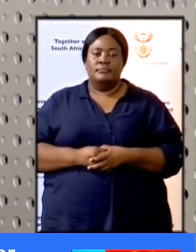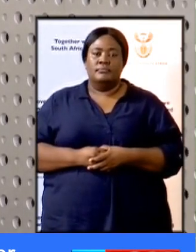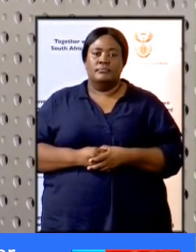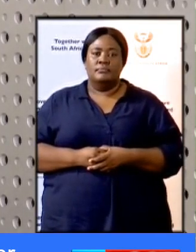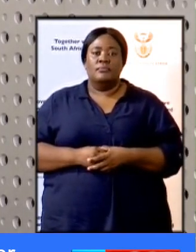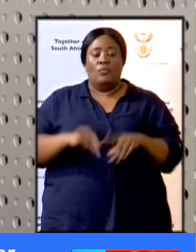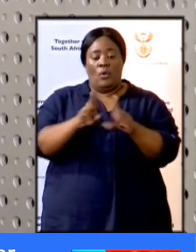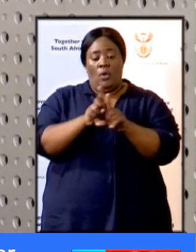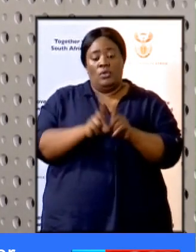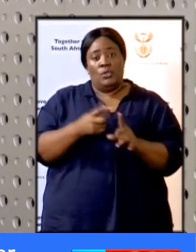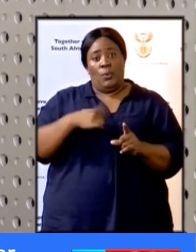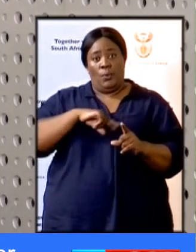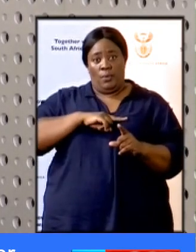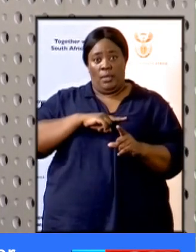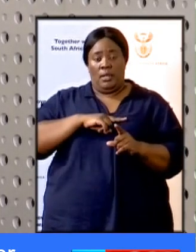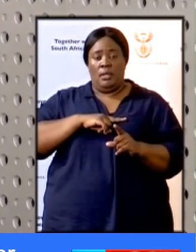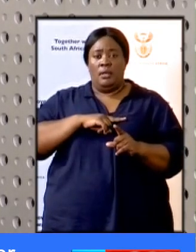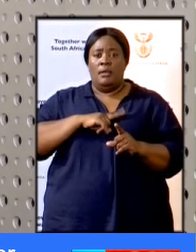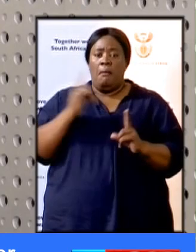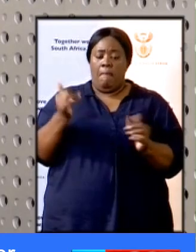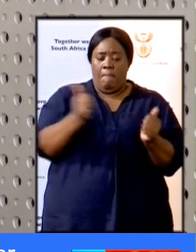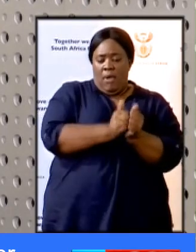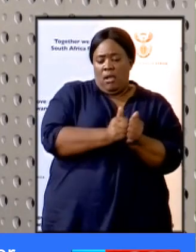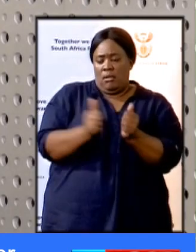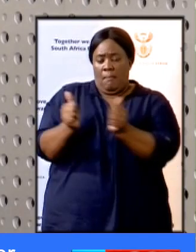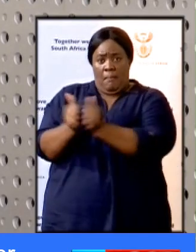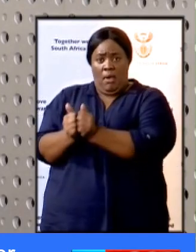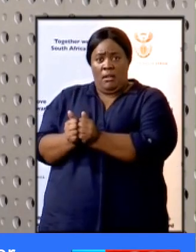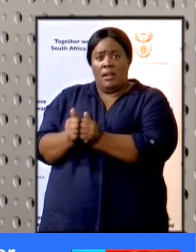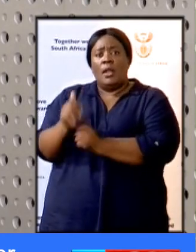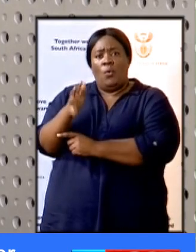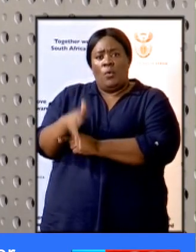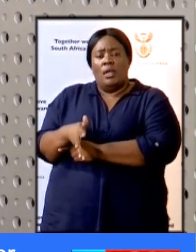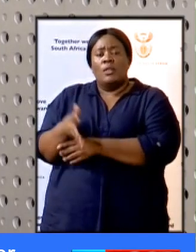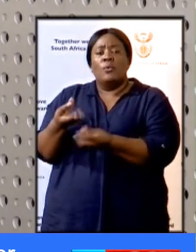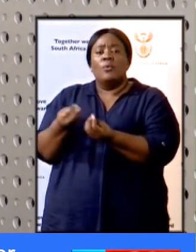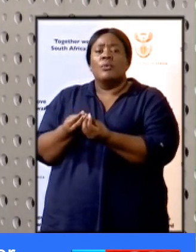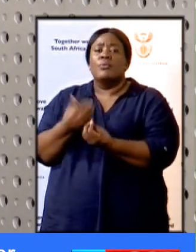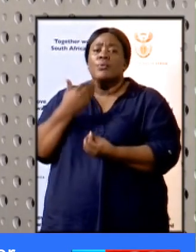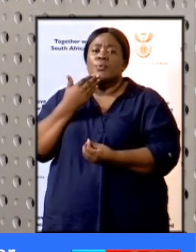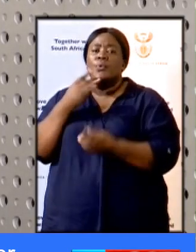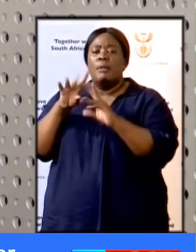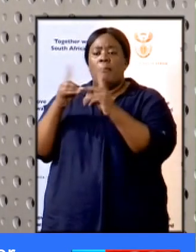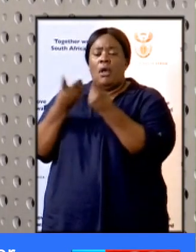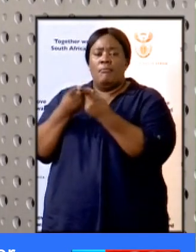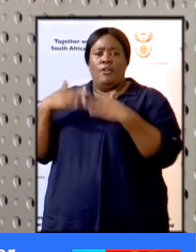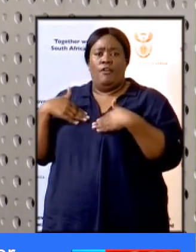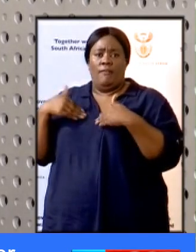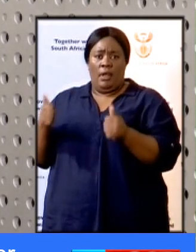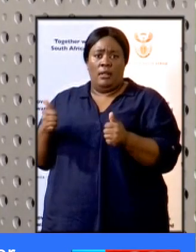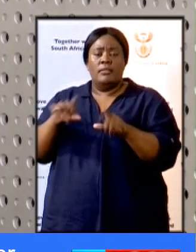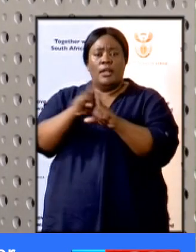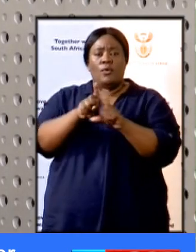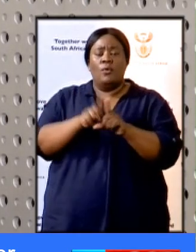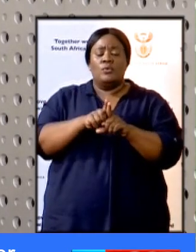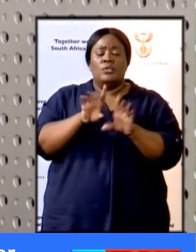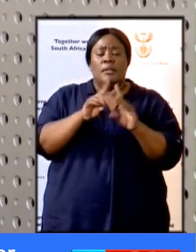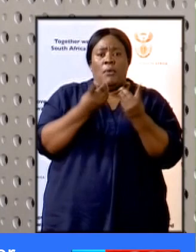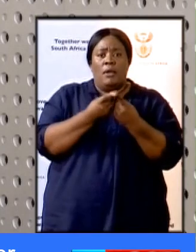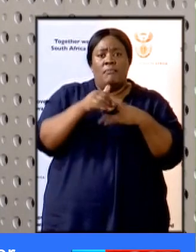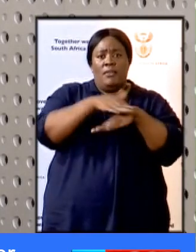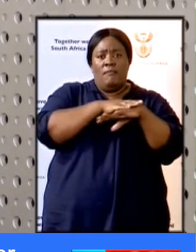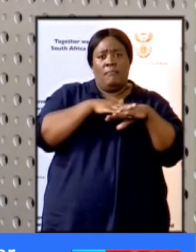We are also going to be forging strong partnerships with both the Departments of Health and the Department of Basic